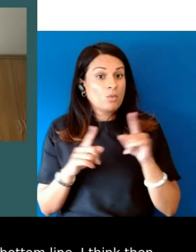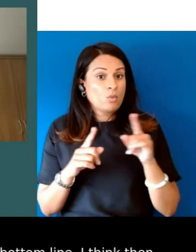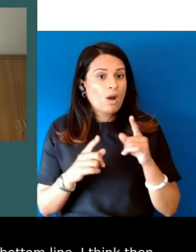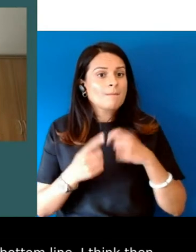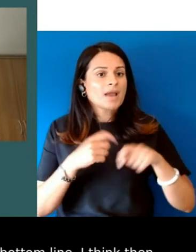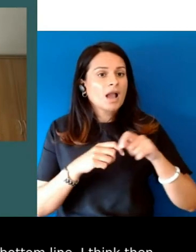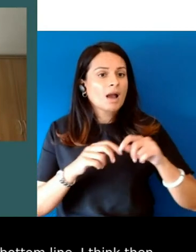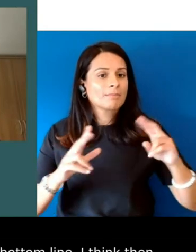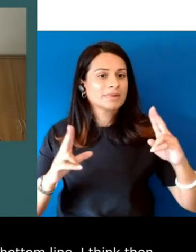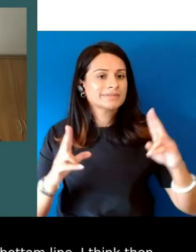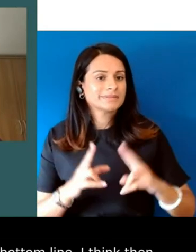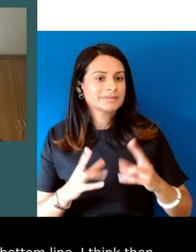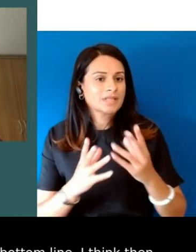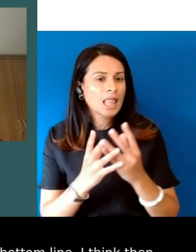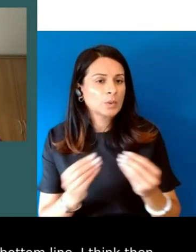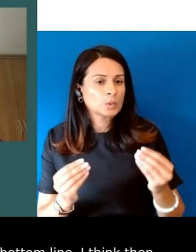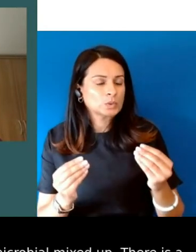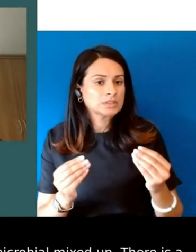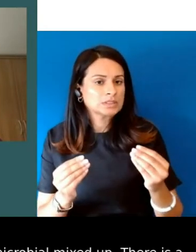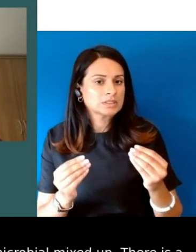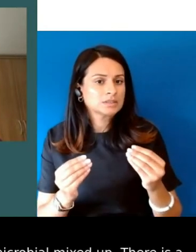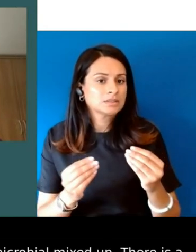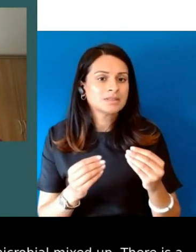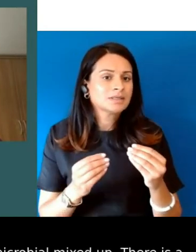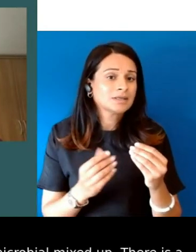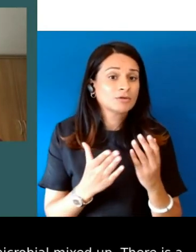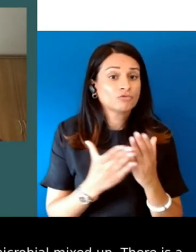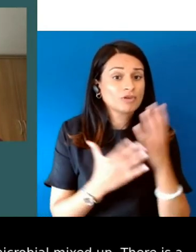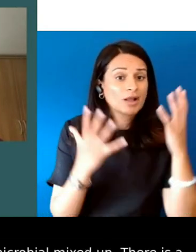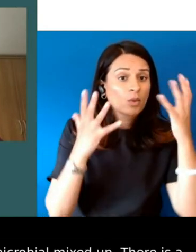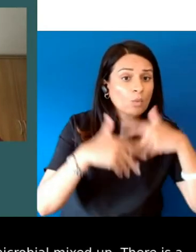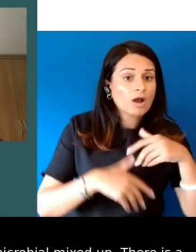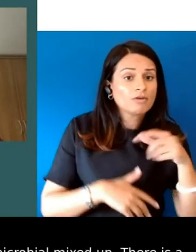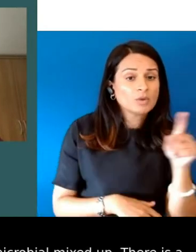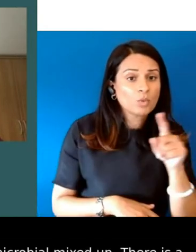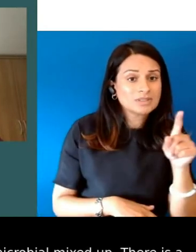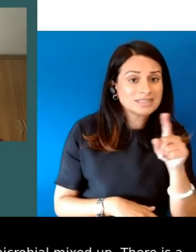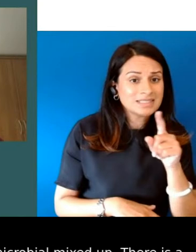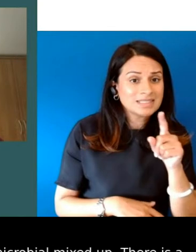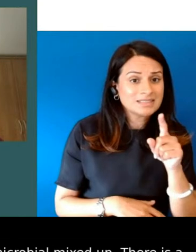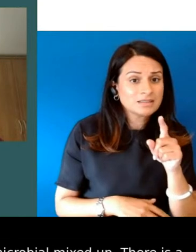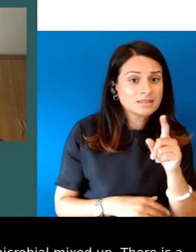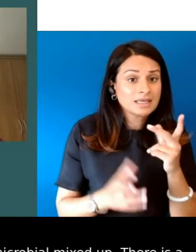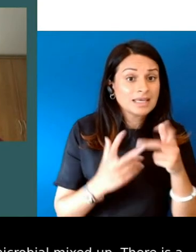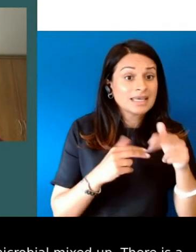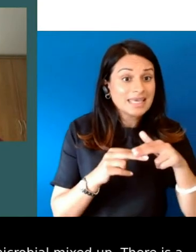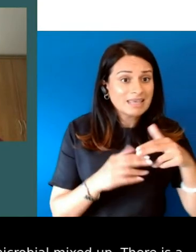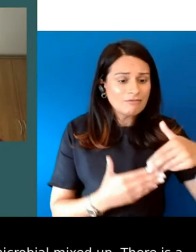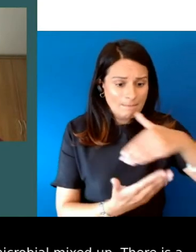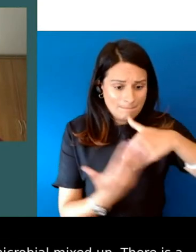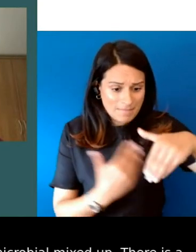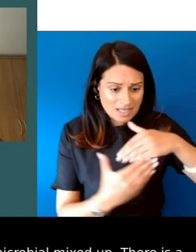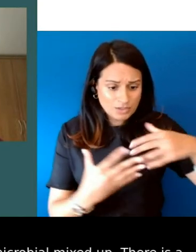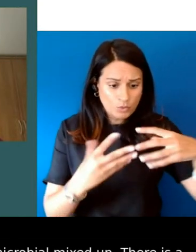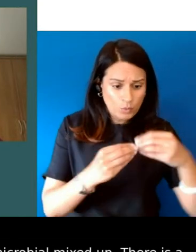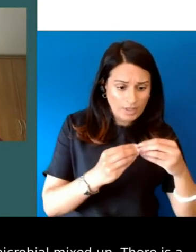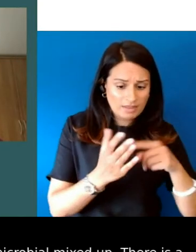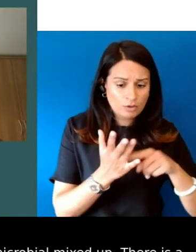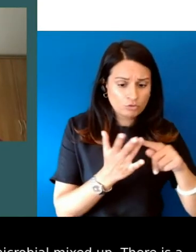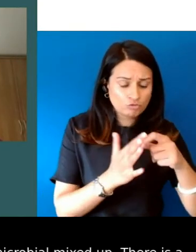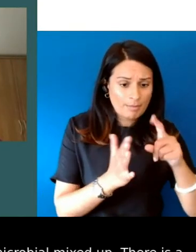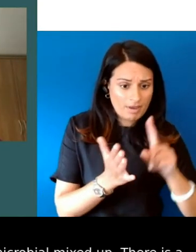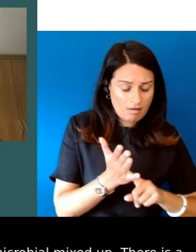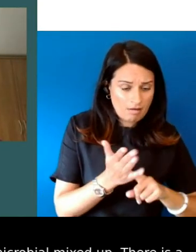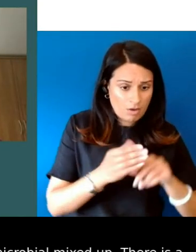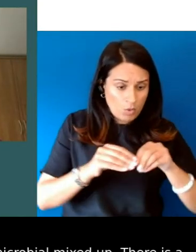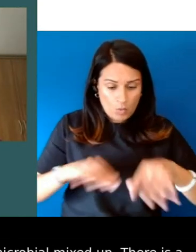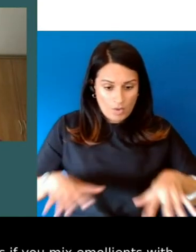other worry is that it's diluted but then sometimes if you mix emollients with topical steroids without mixing them in a